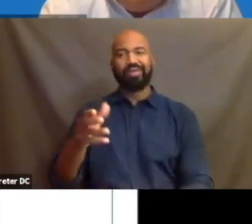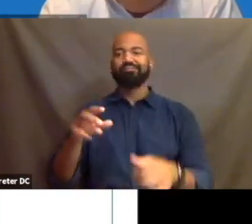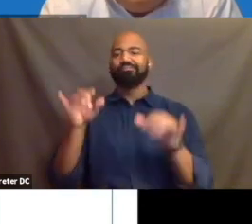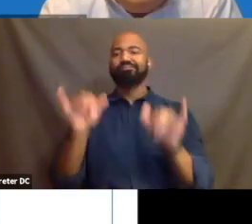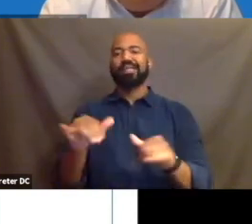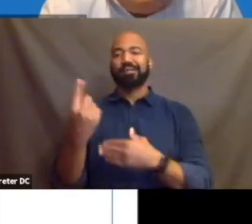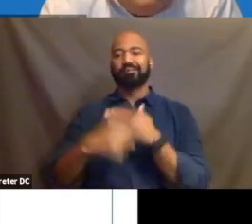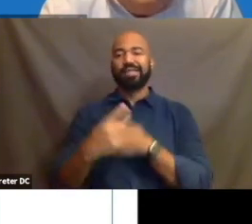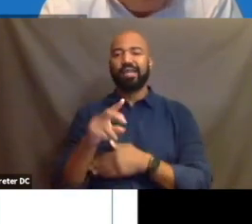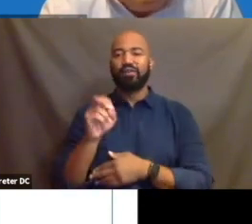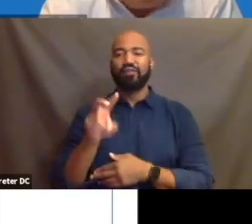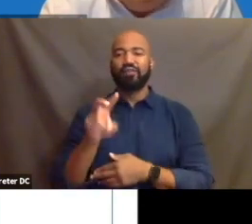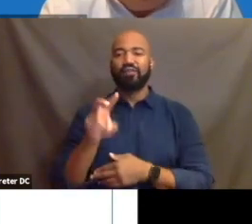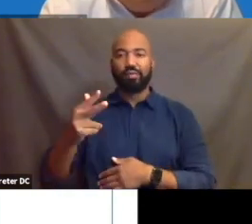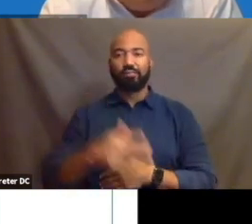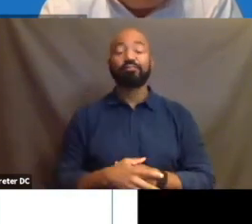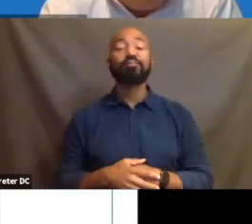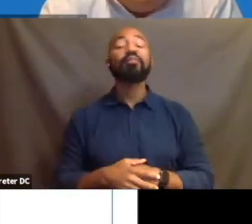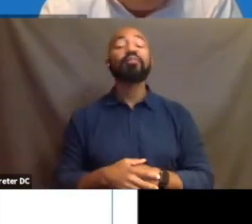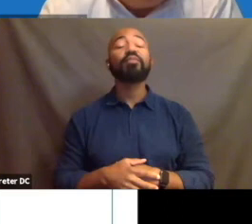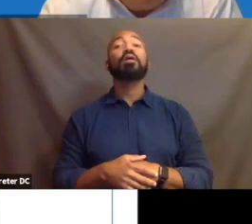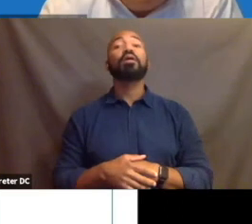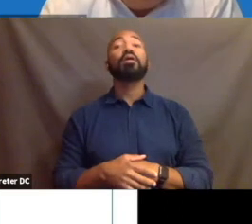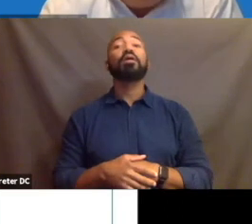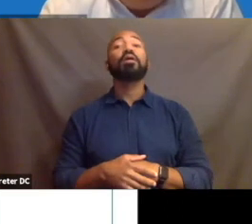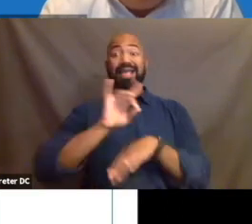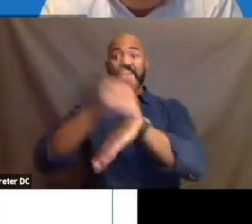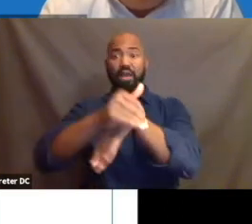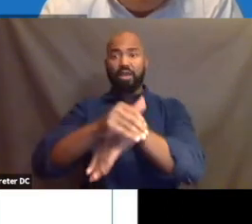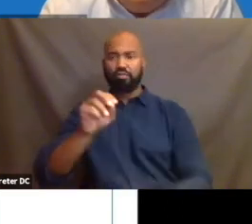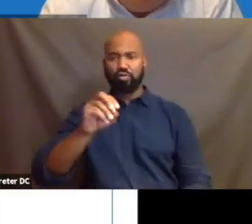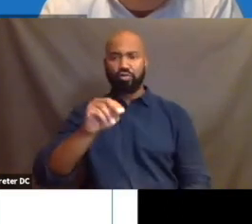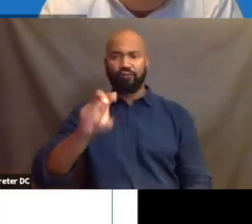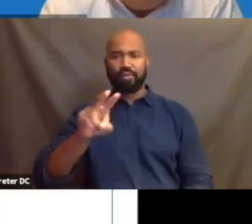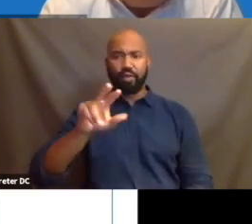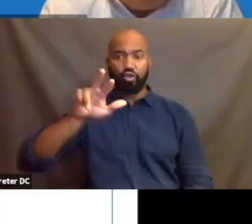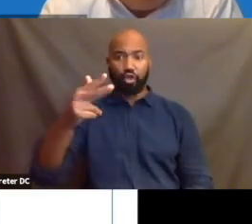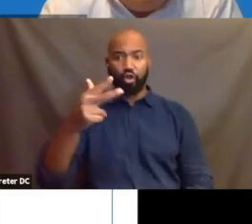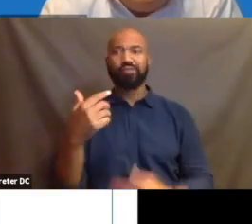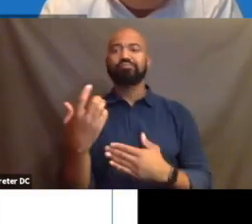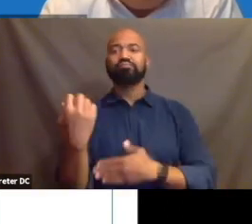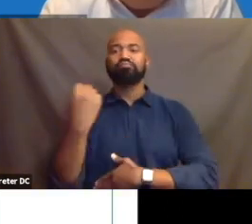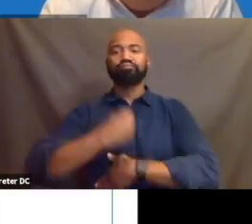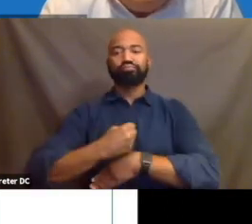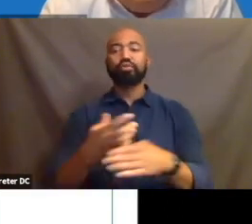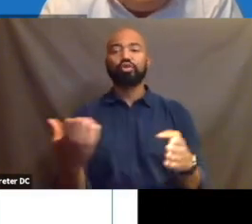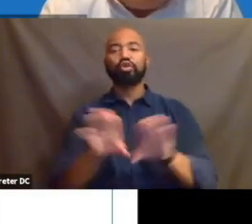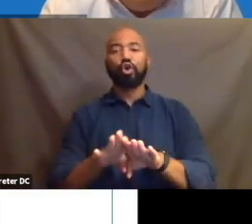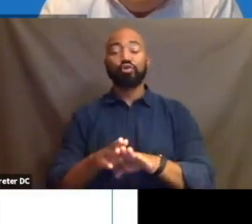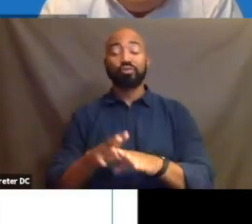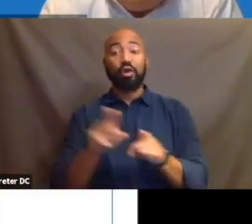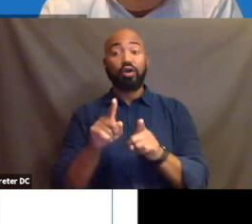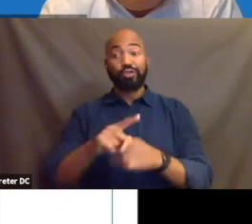Election Day by 8 p.m., that's when the polls close. That is also the deadline for returning absentee